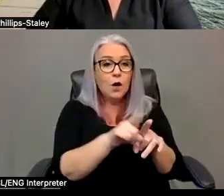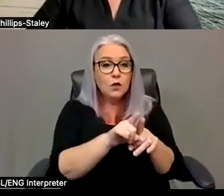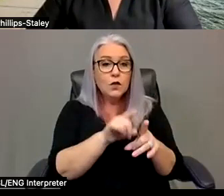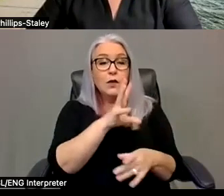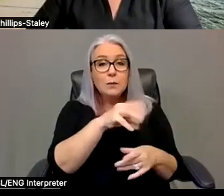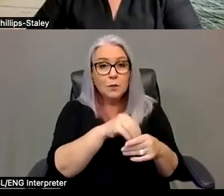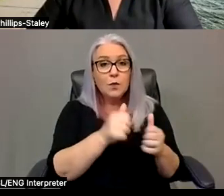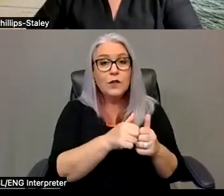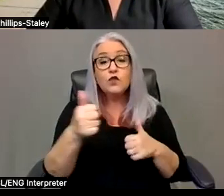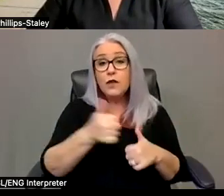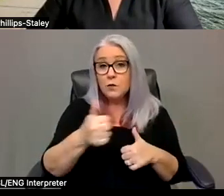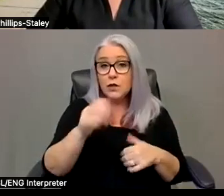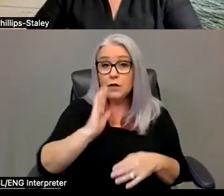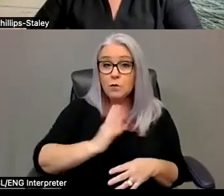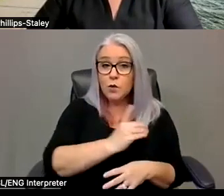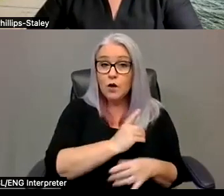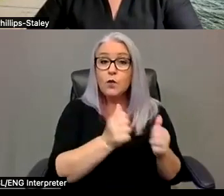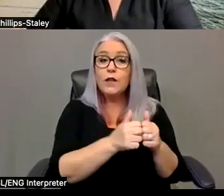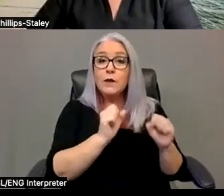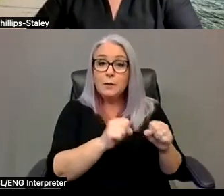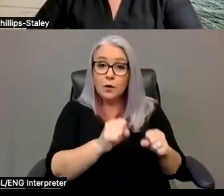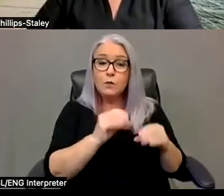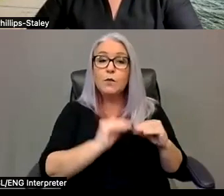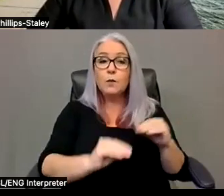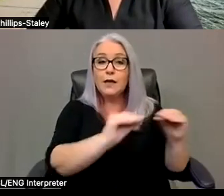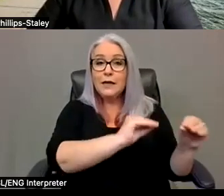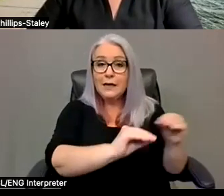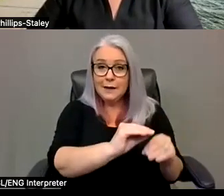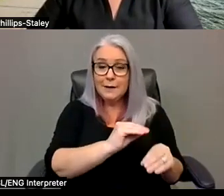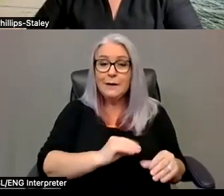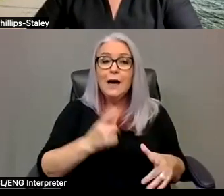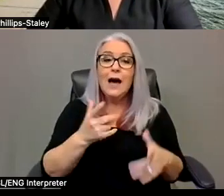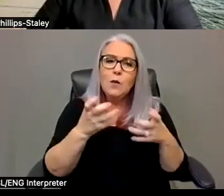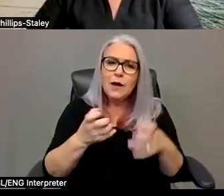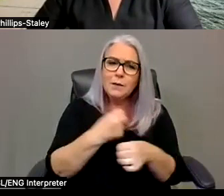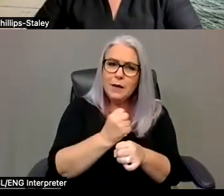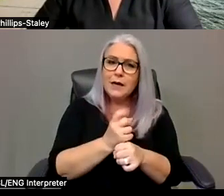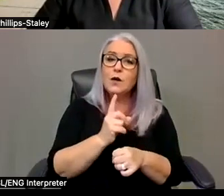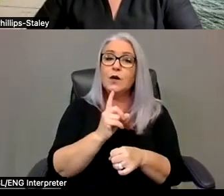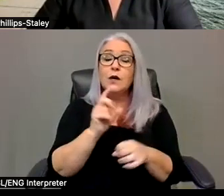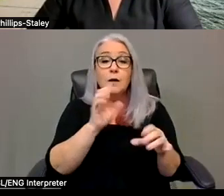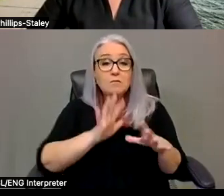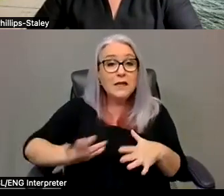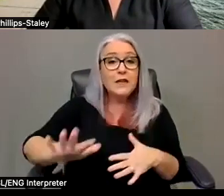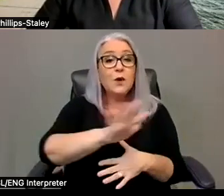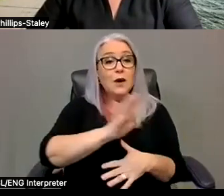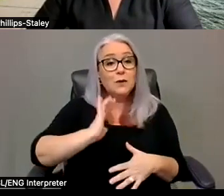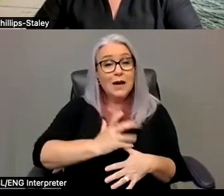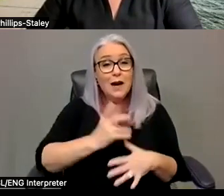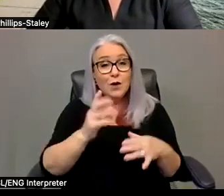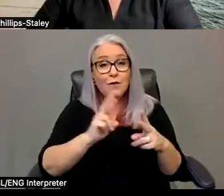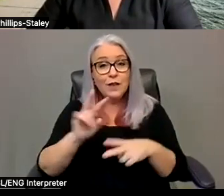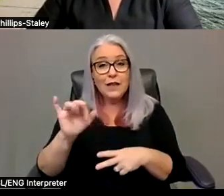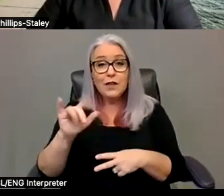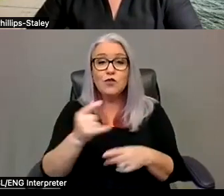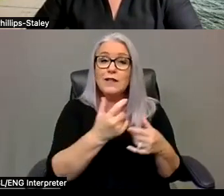Board focused on issues of regional mobility. I want to keep working to make getting around our village safe, convenient, and enjoyable for the